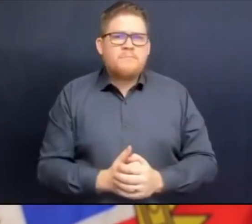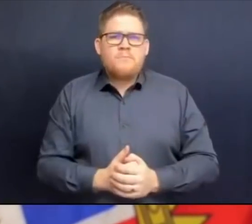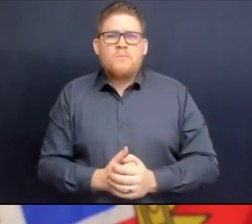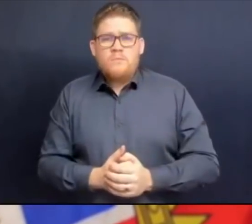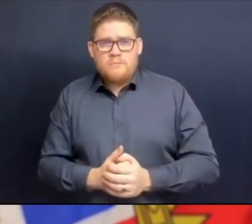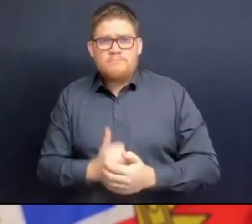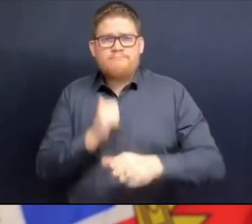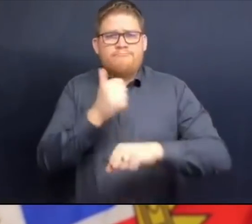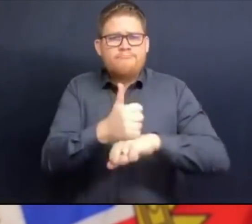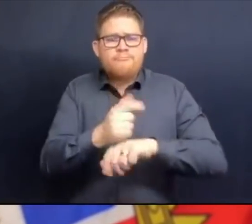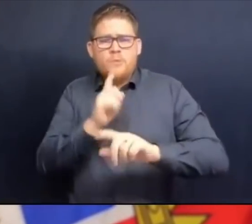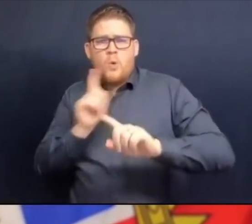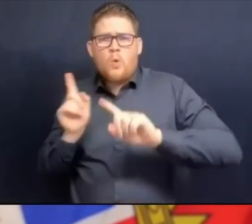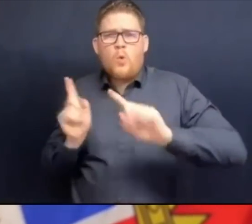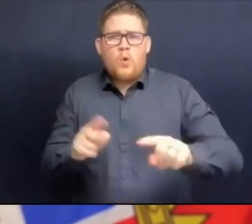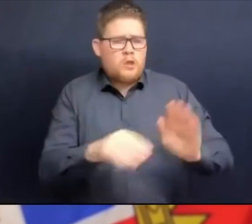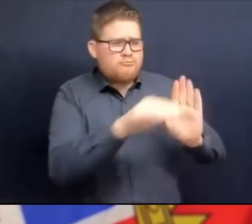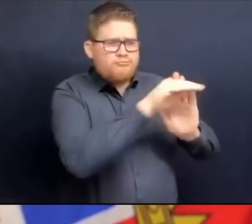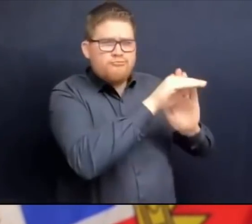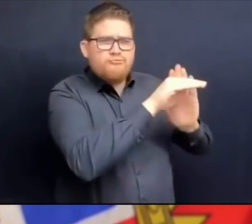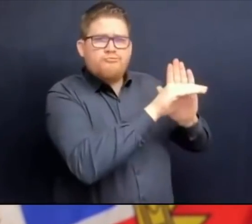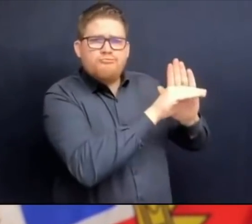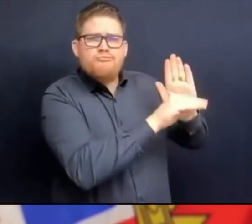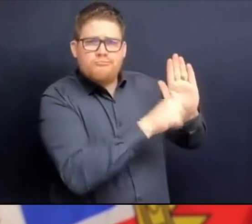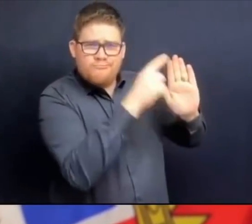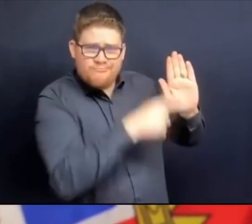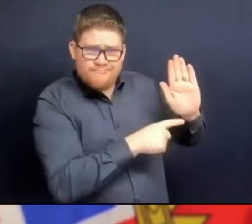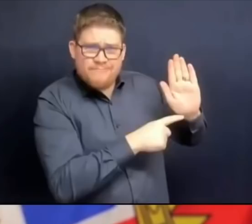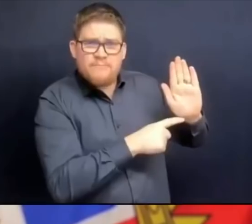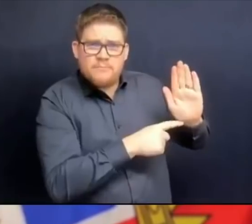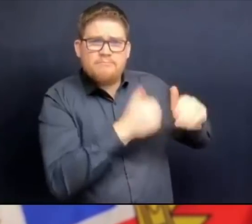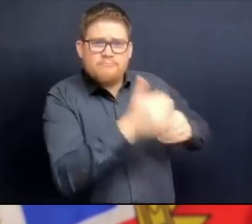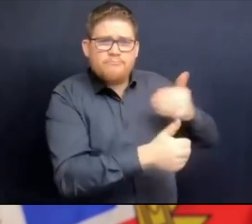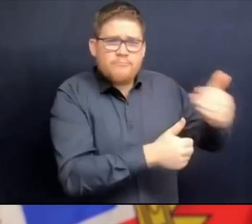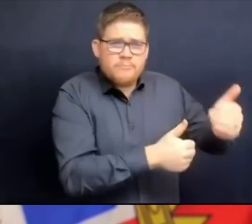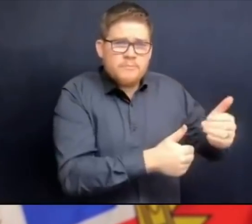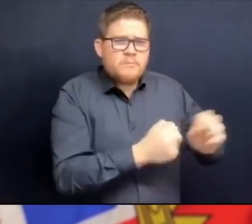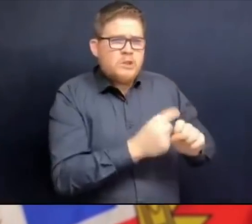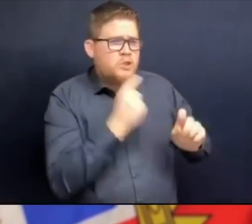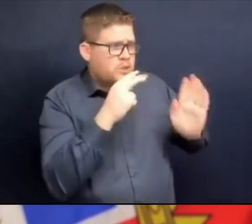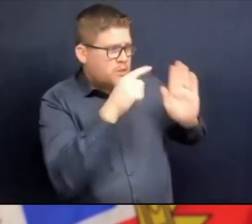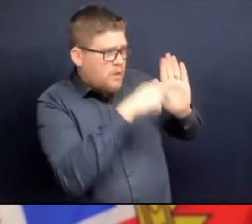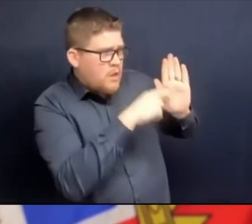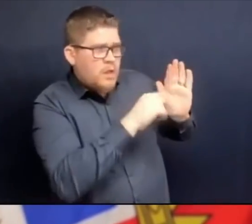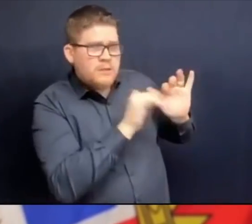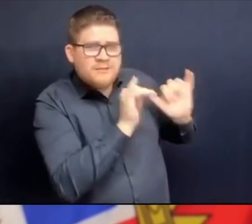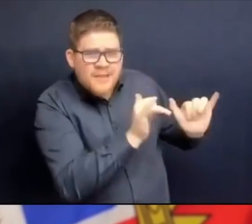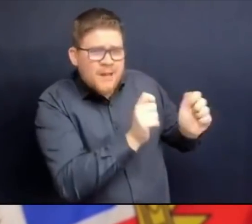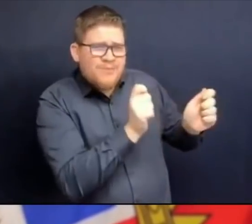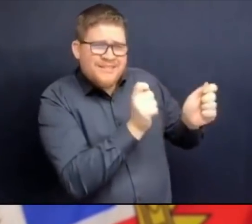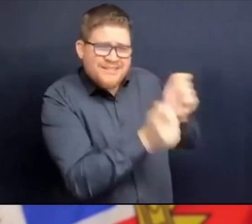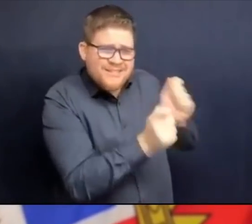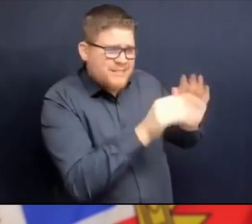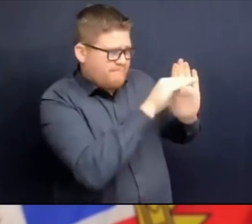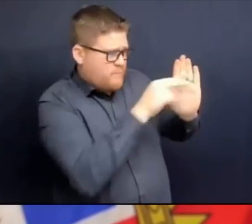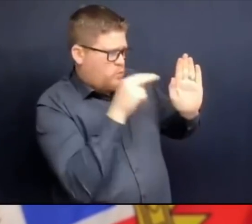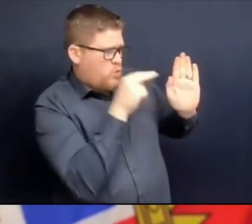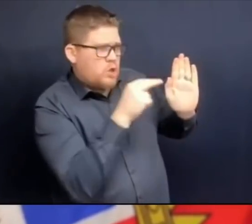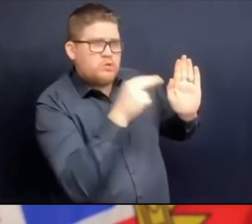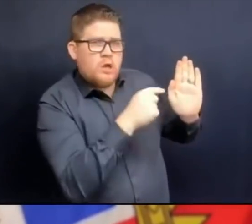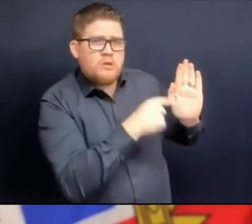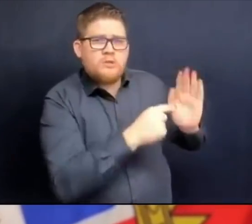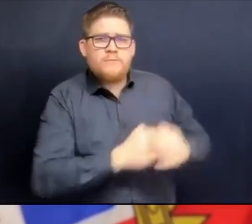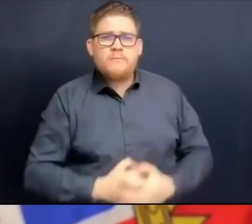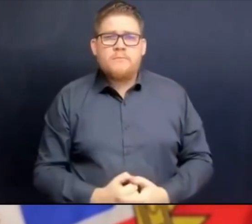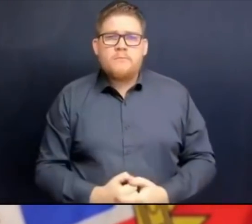ongoing basis. And as always, we are reevaluating all of the measures that we have in place, the data that we have that shows